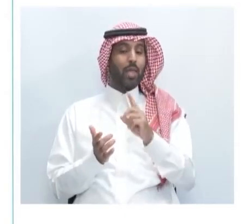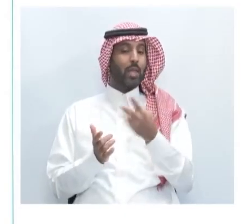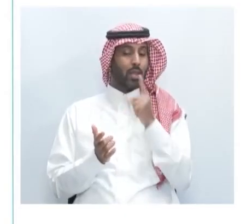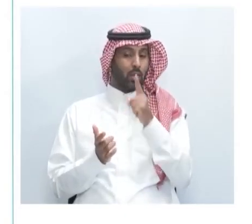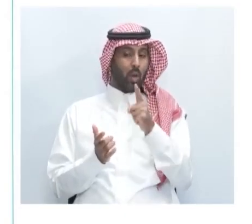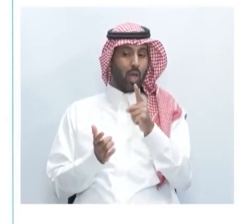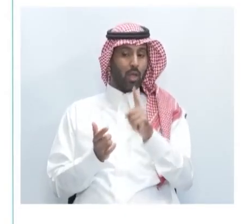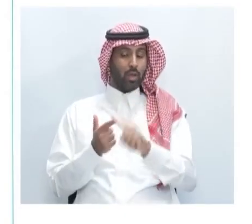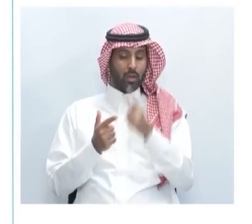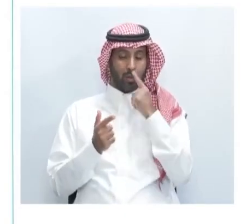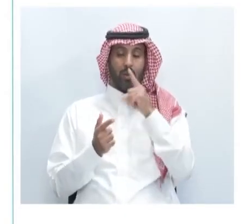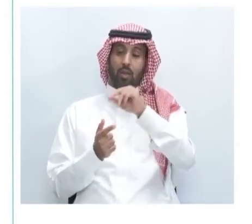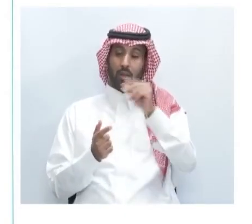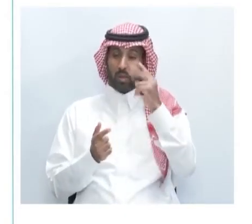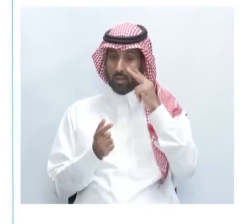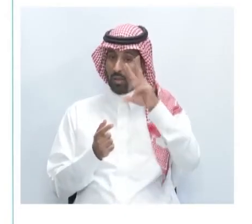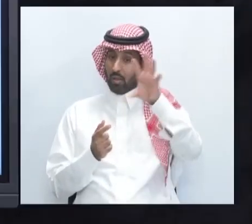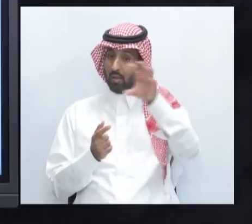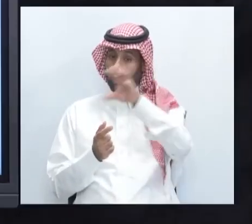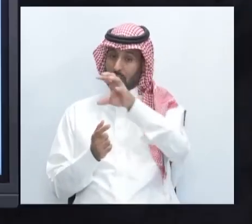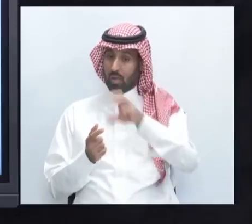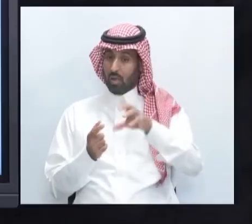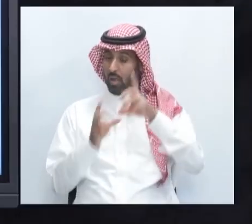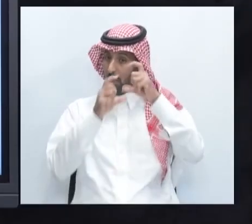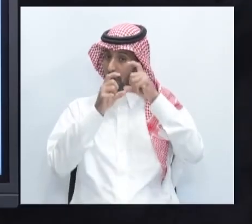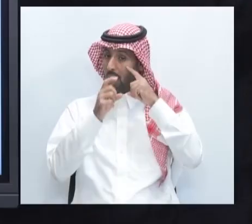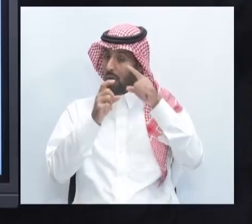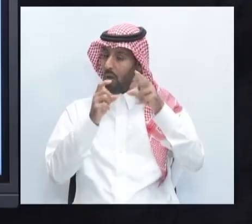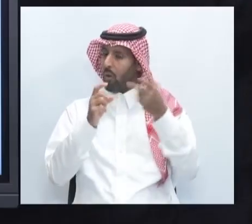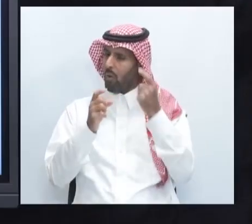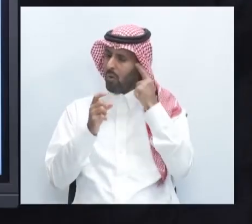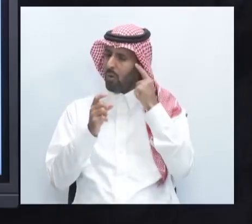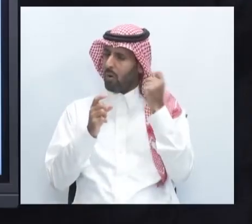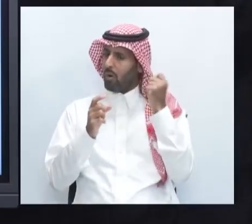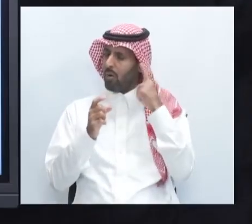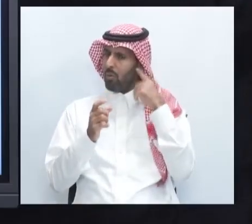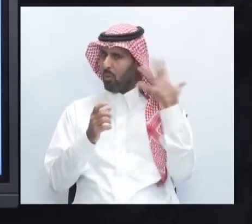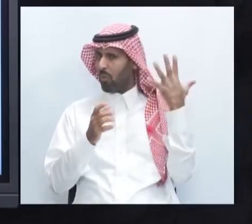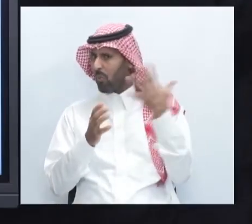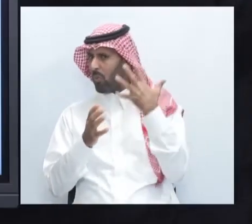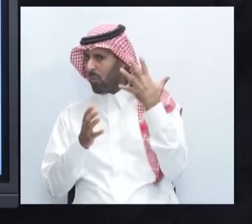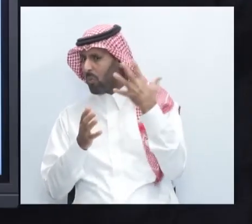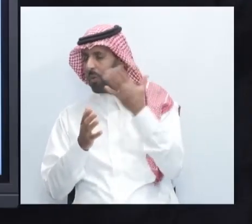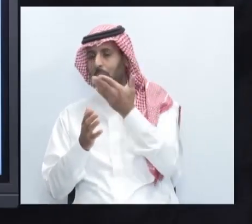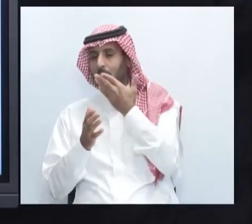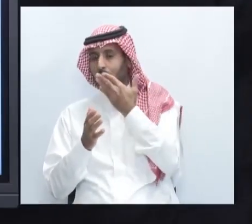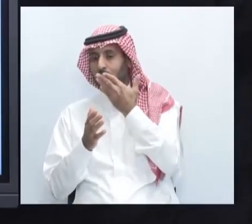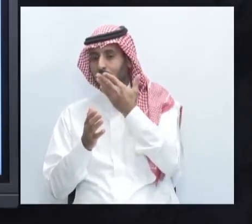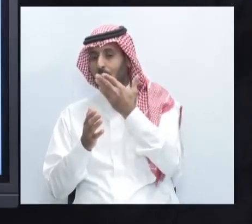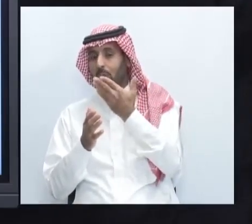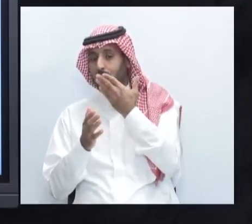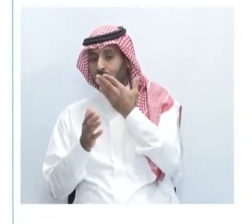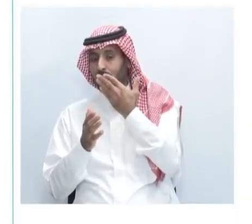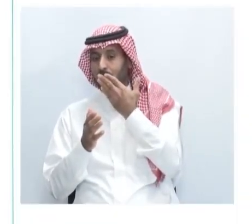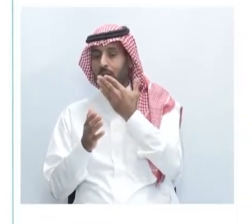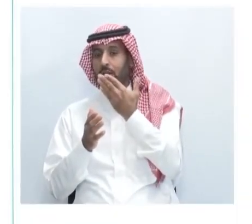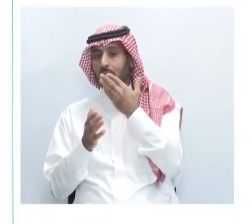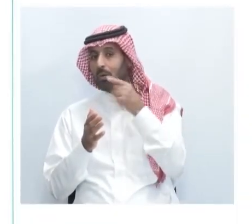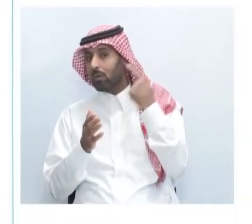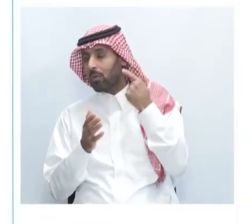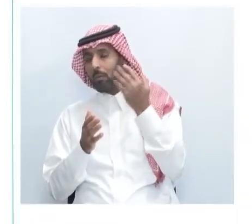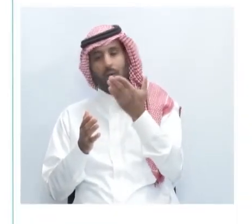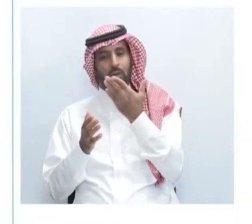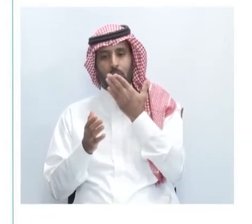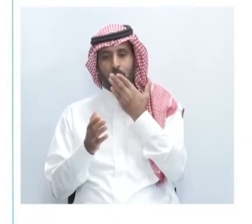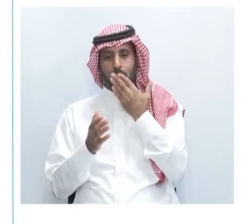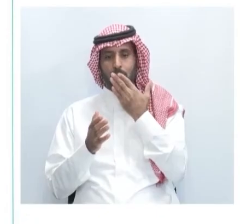here this symbol. So it's what? Not noisy, it's what? Quiet. Excellent. So now